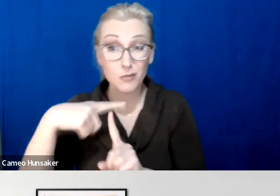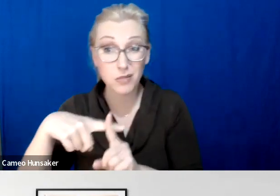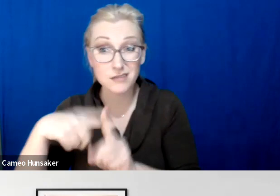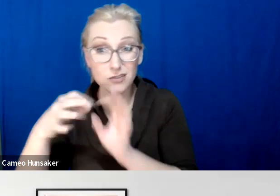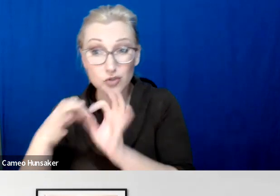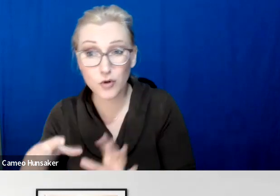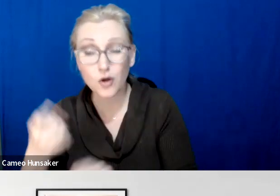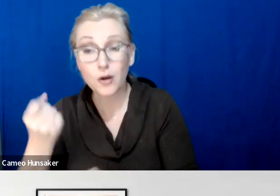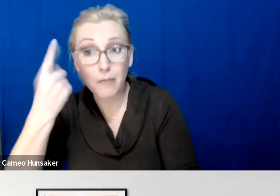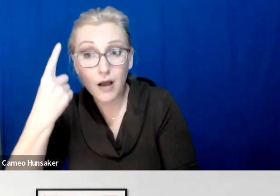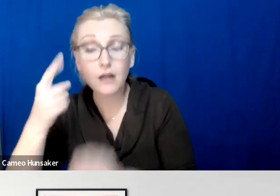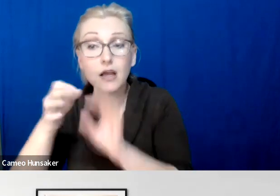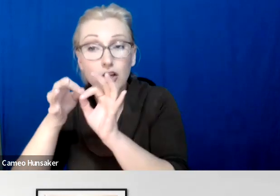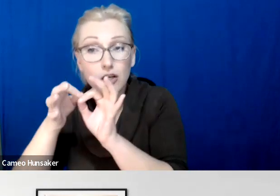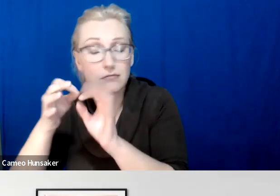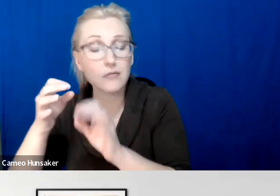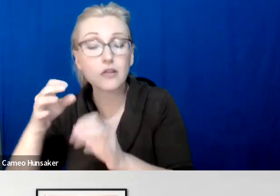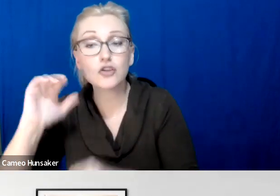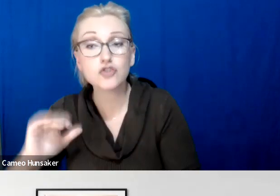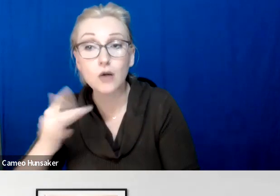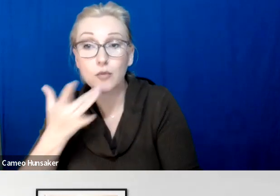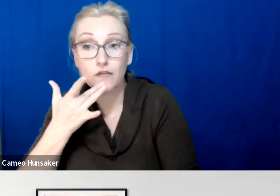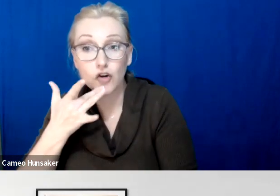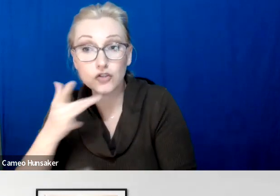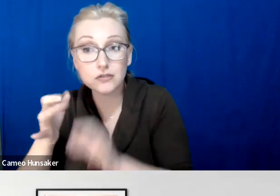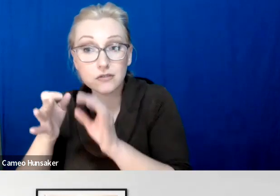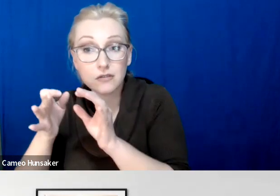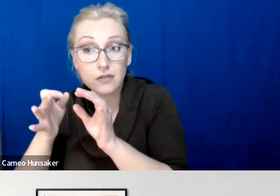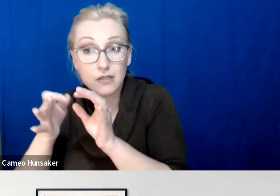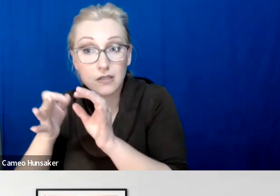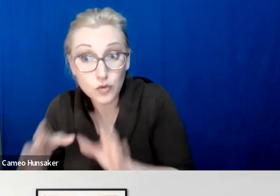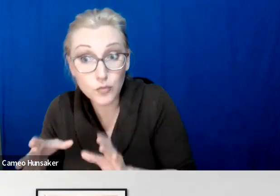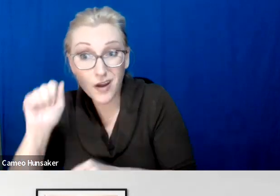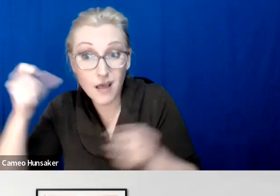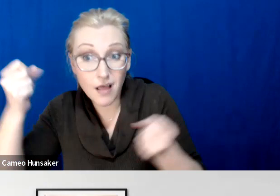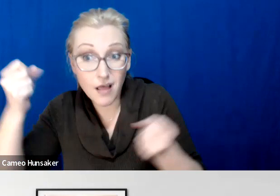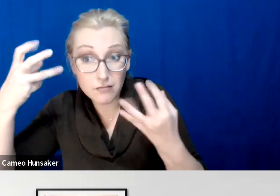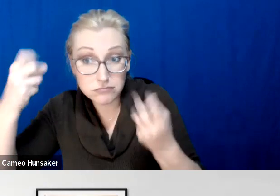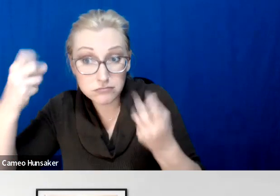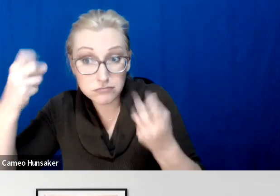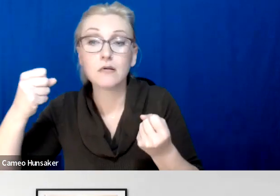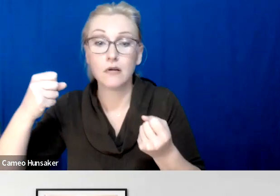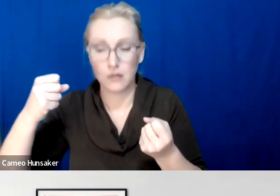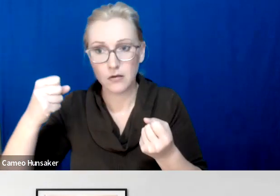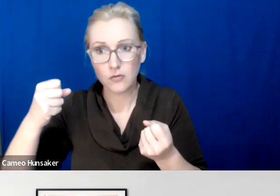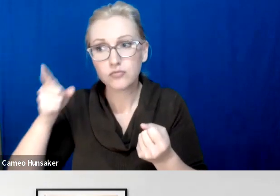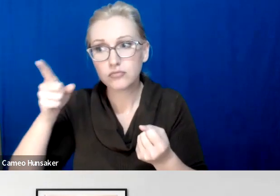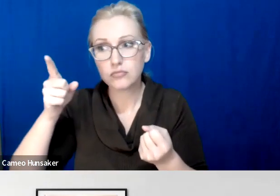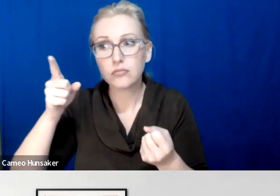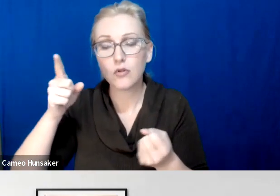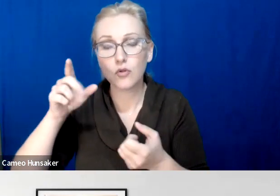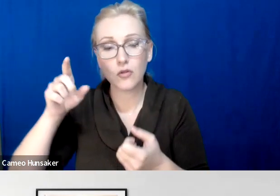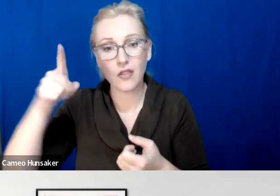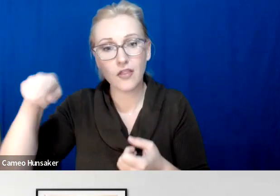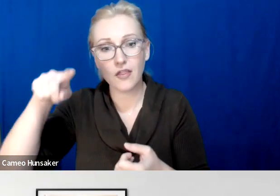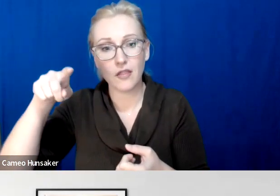prefers ASL, they have to actually take into account that preference. And so for effective communication,